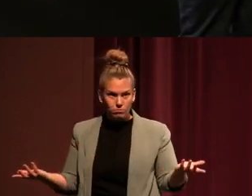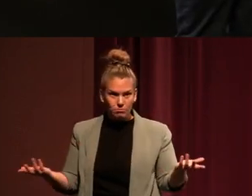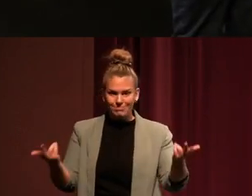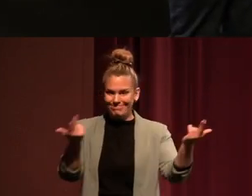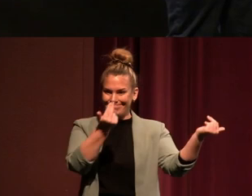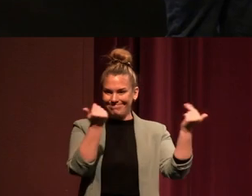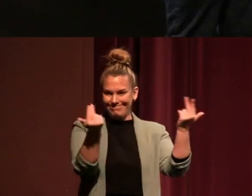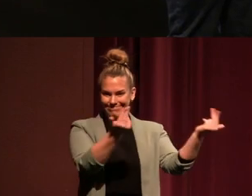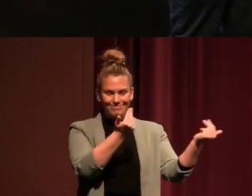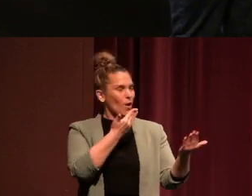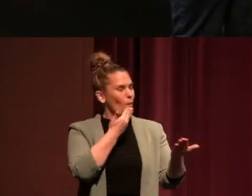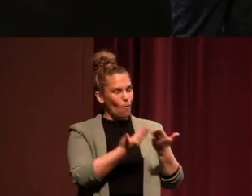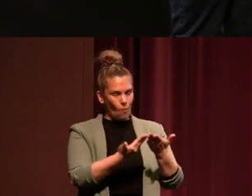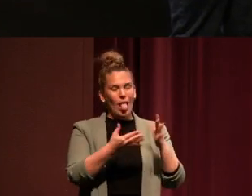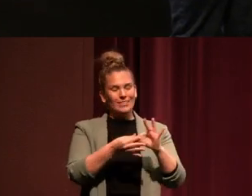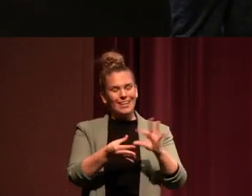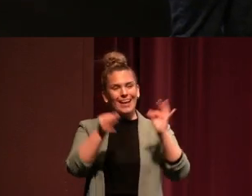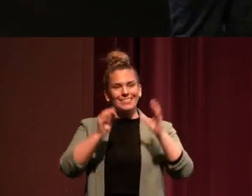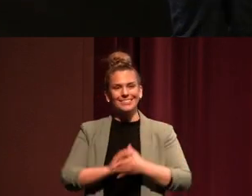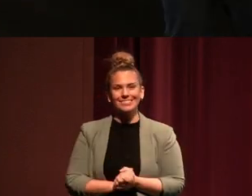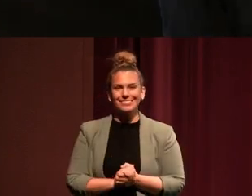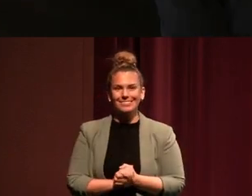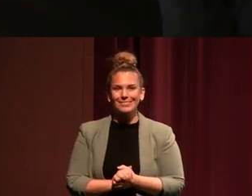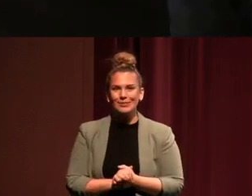Well said.